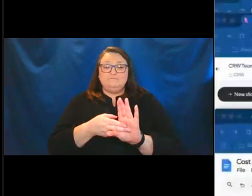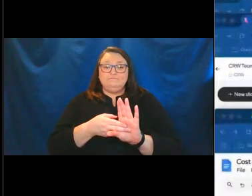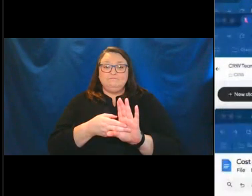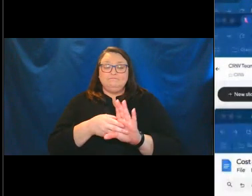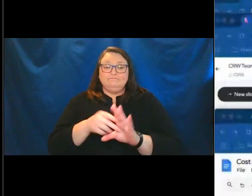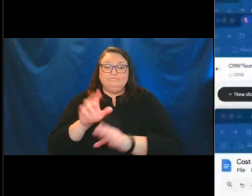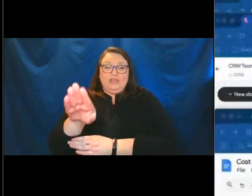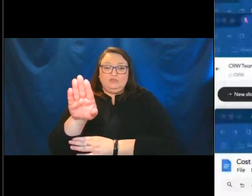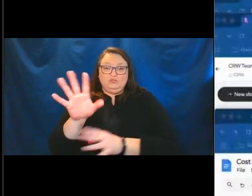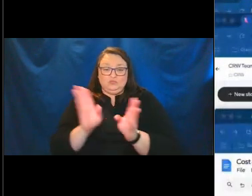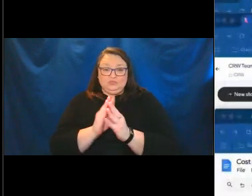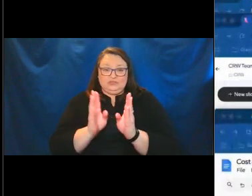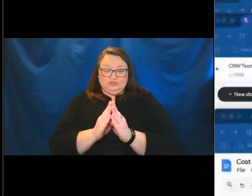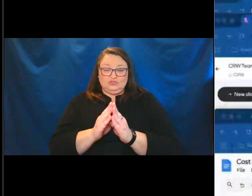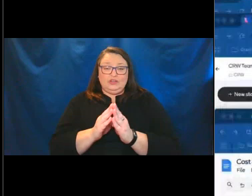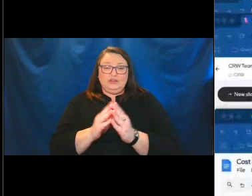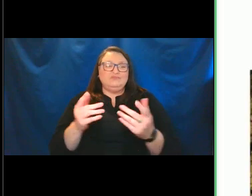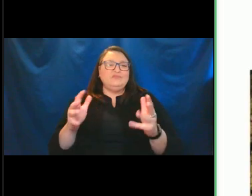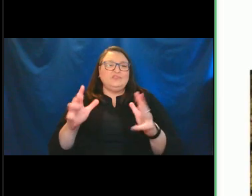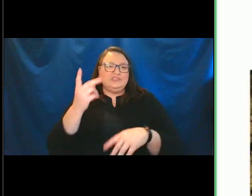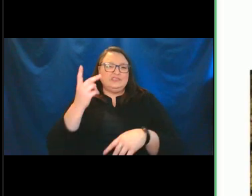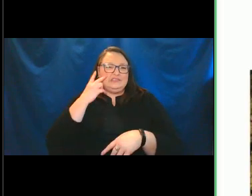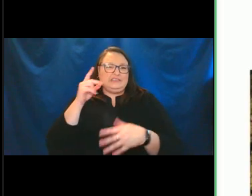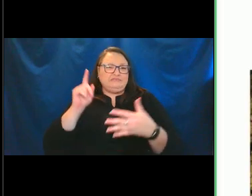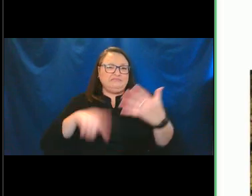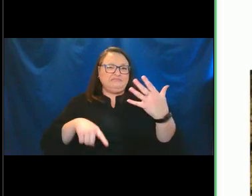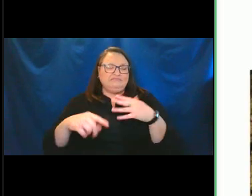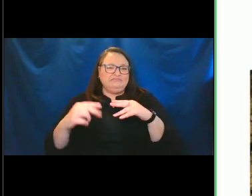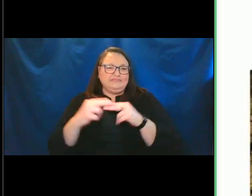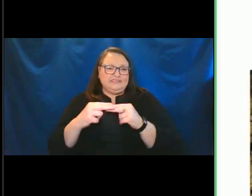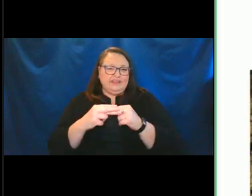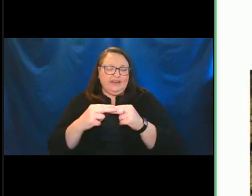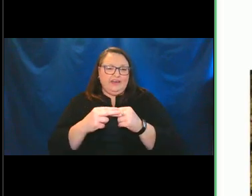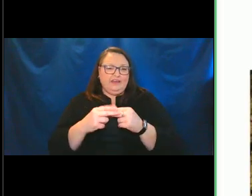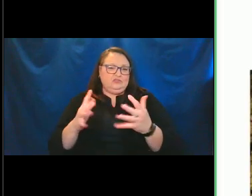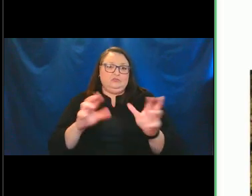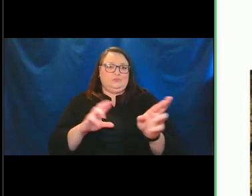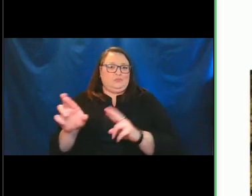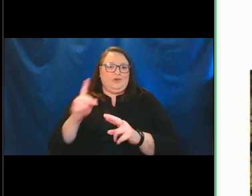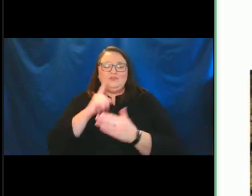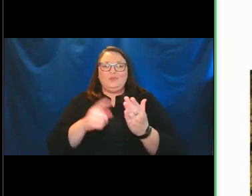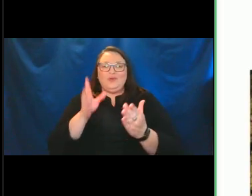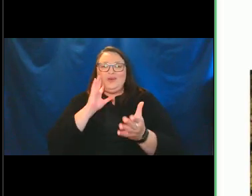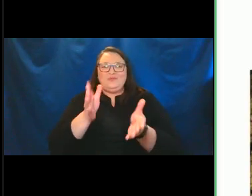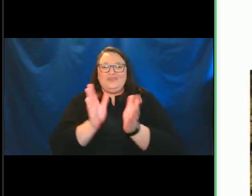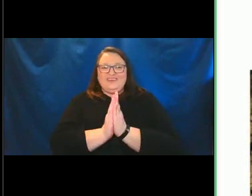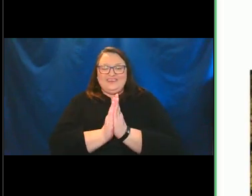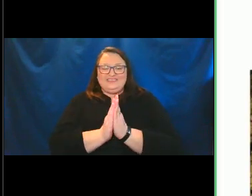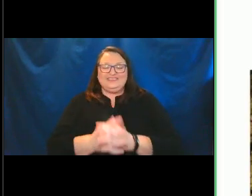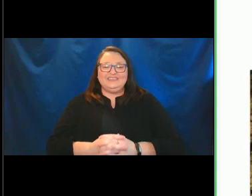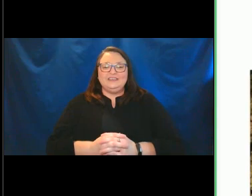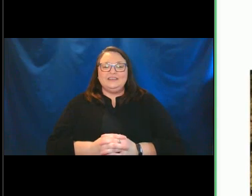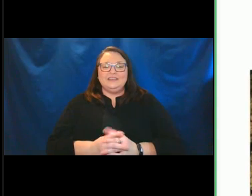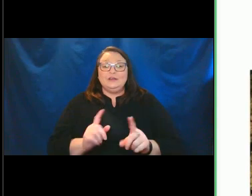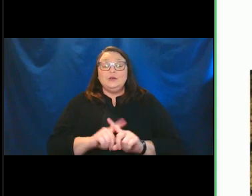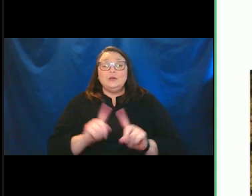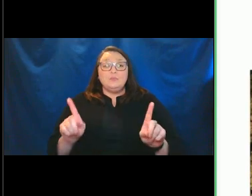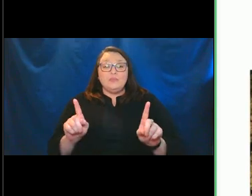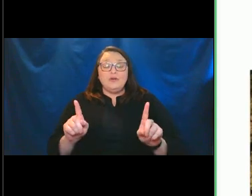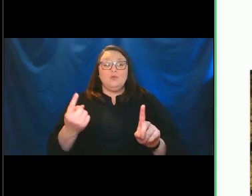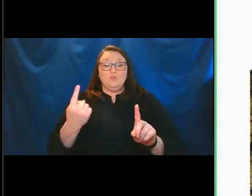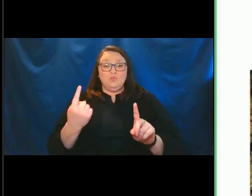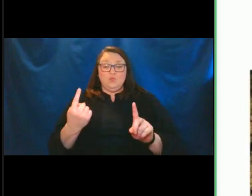afternoon session here have already seen these slides. So you're already prepared for what I'm going to ask. But one